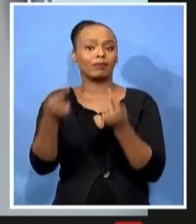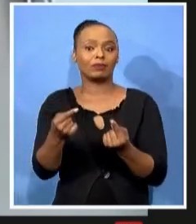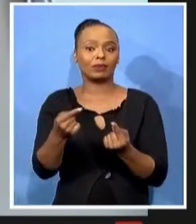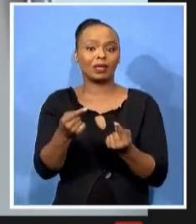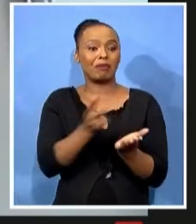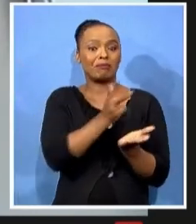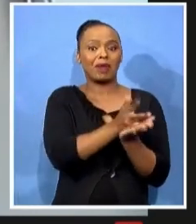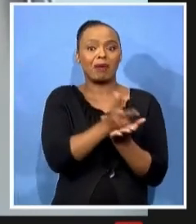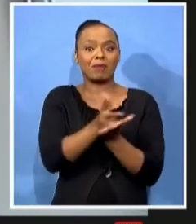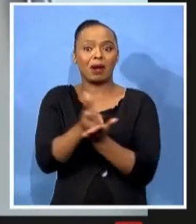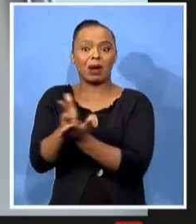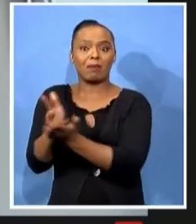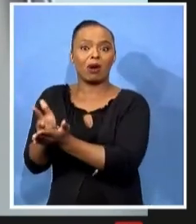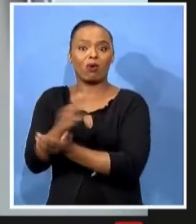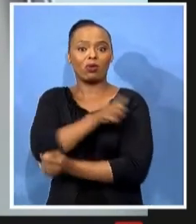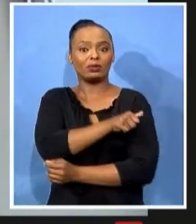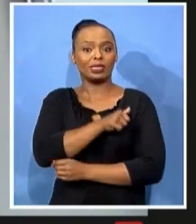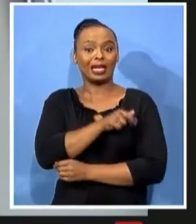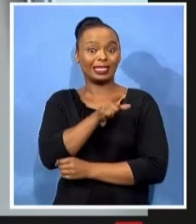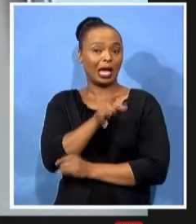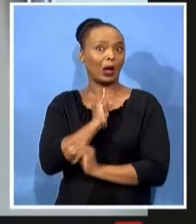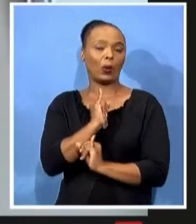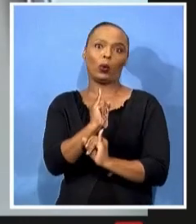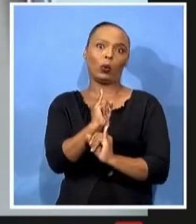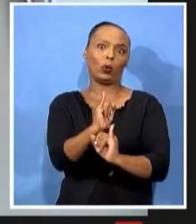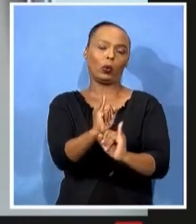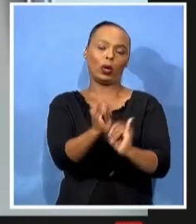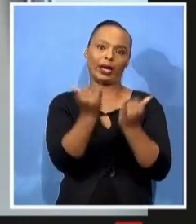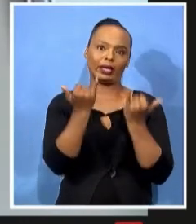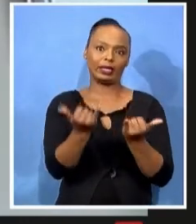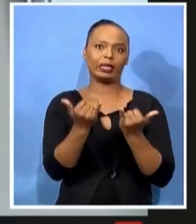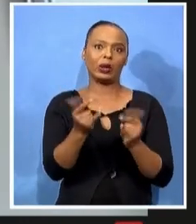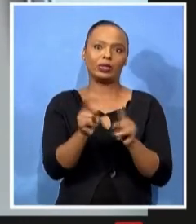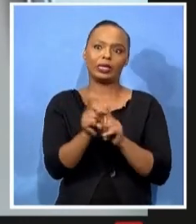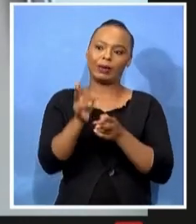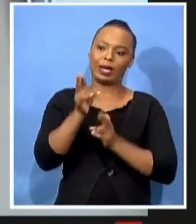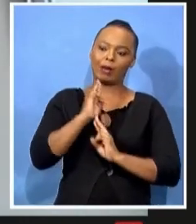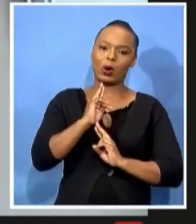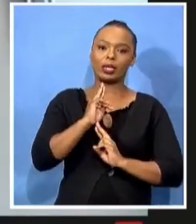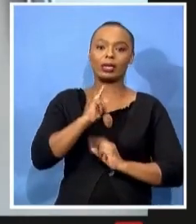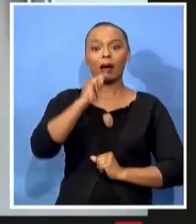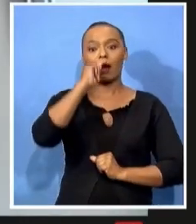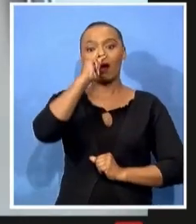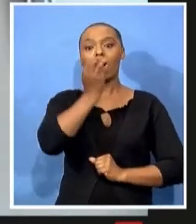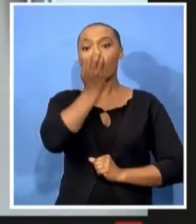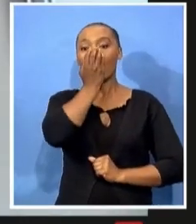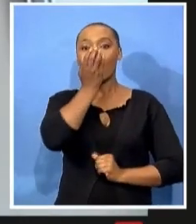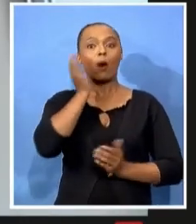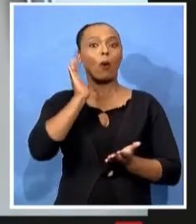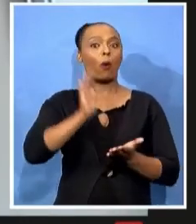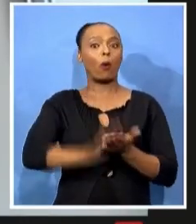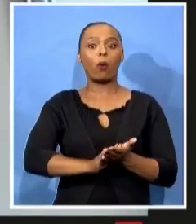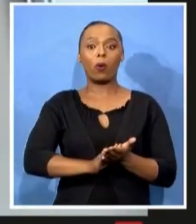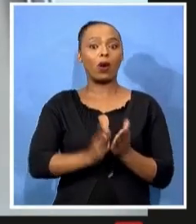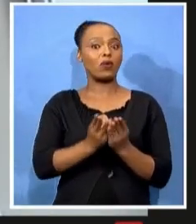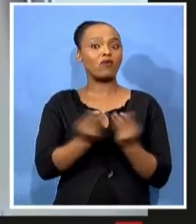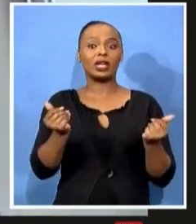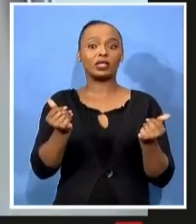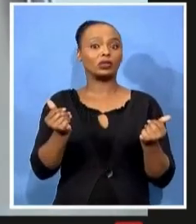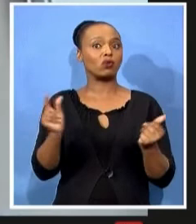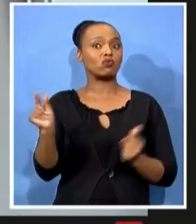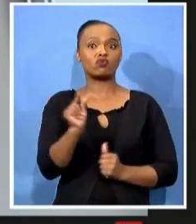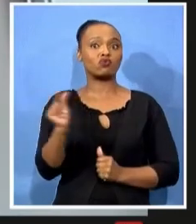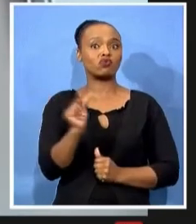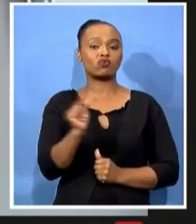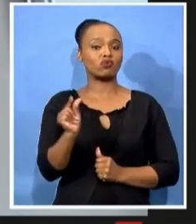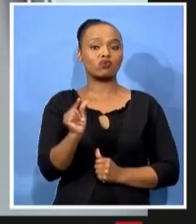are also reporting running out of oxygen. So our EMS system is severely under strain.